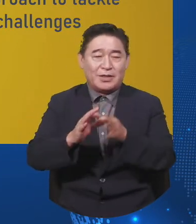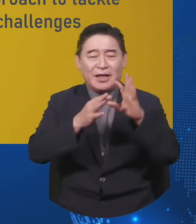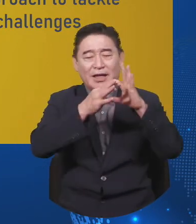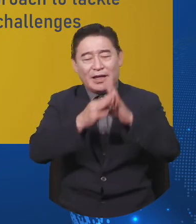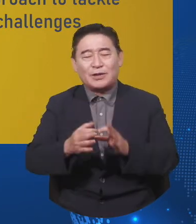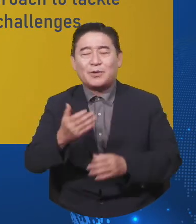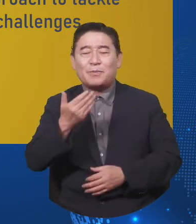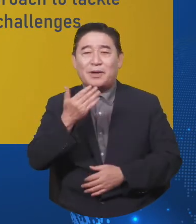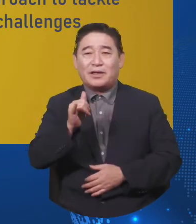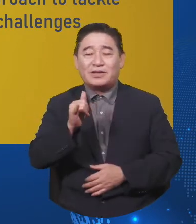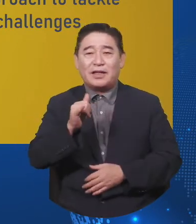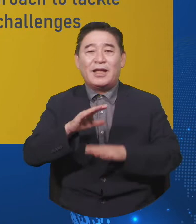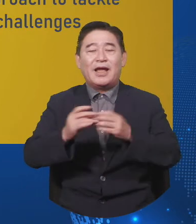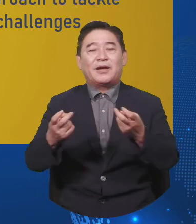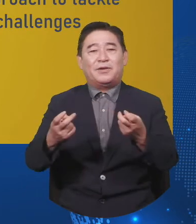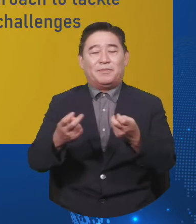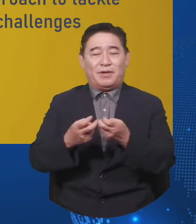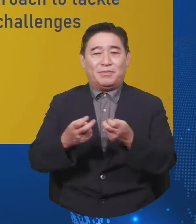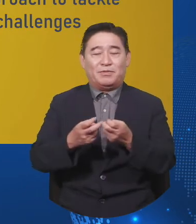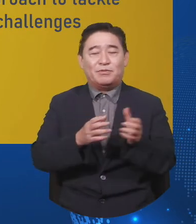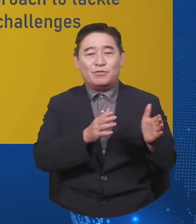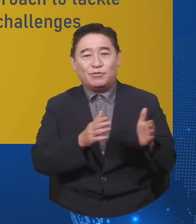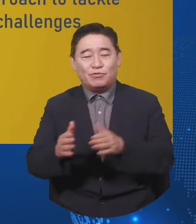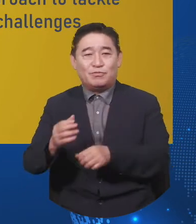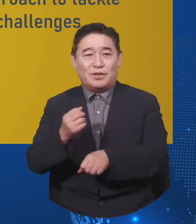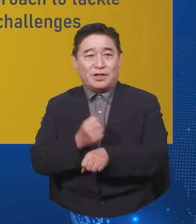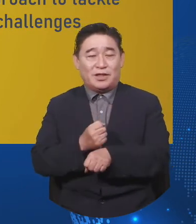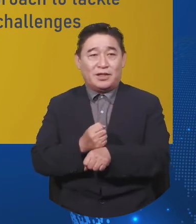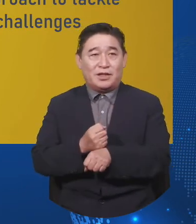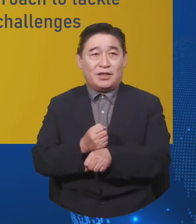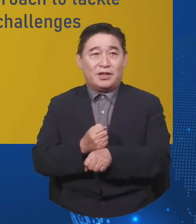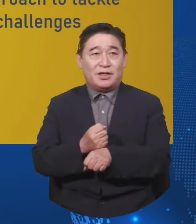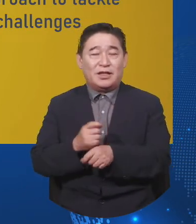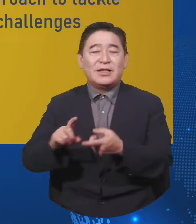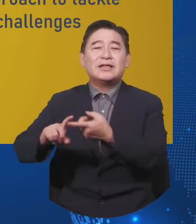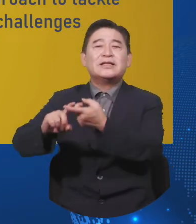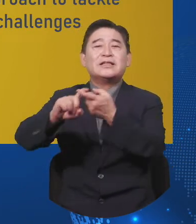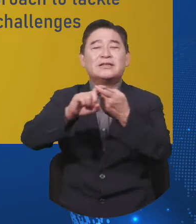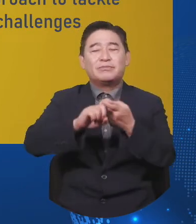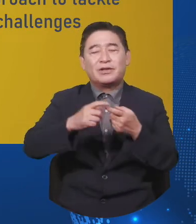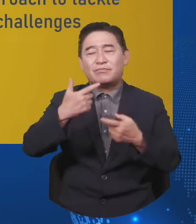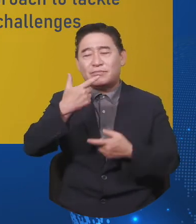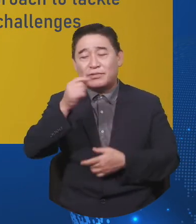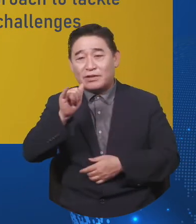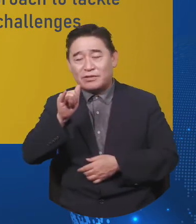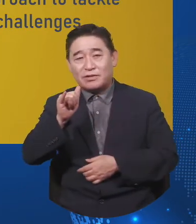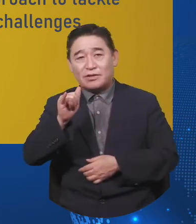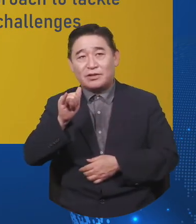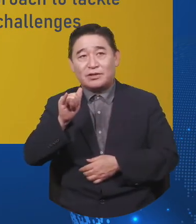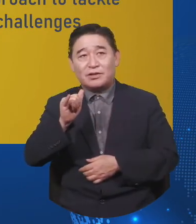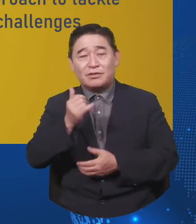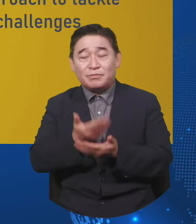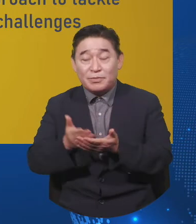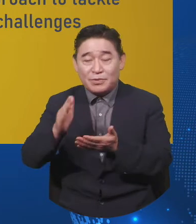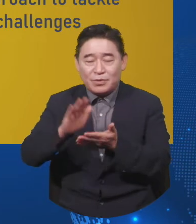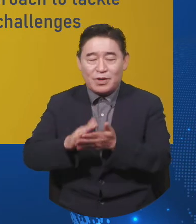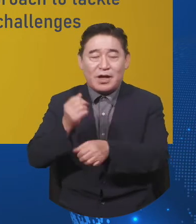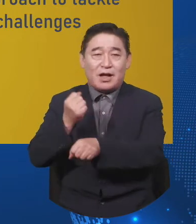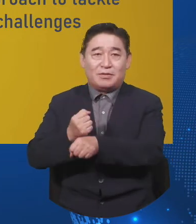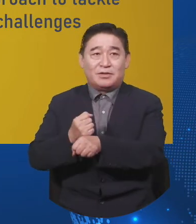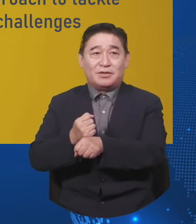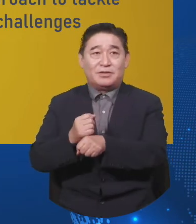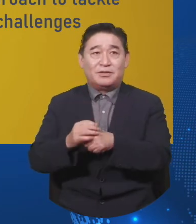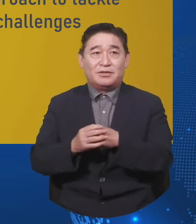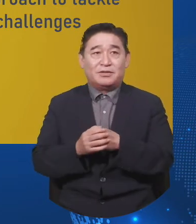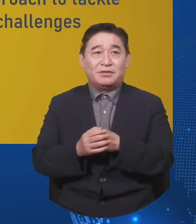to fill the pressing infrastructure gaps. And at a time when hundreds of